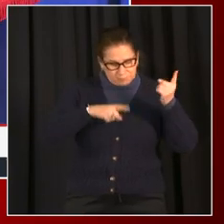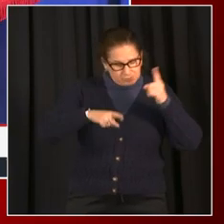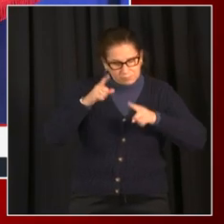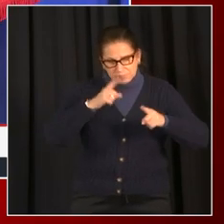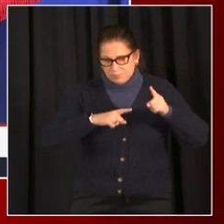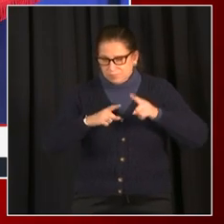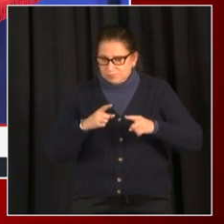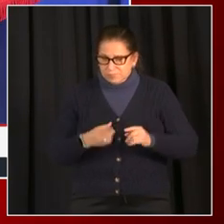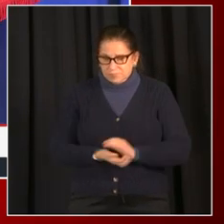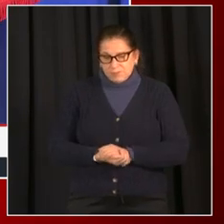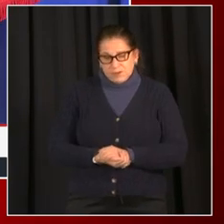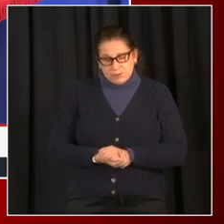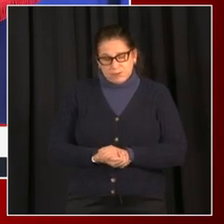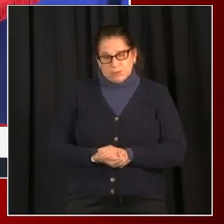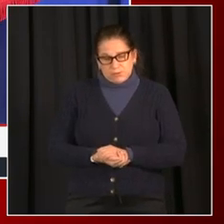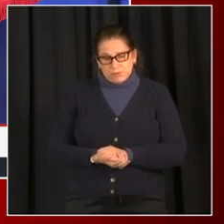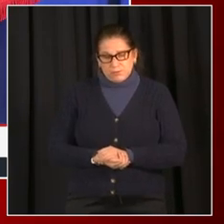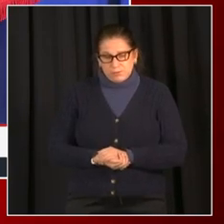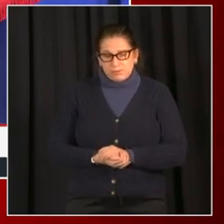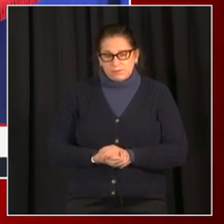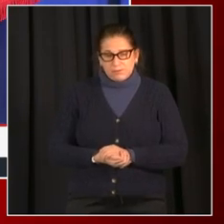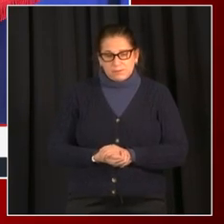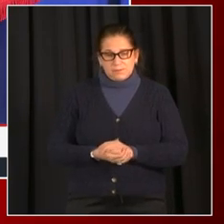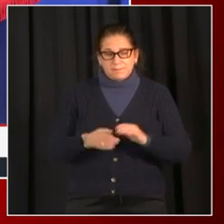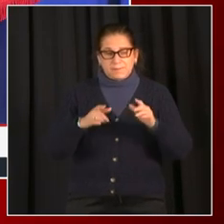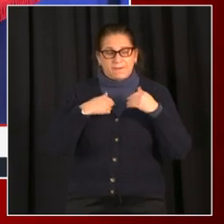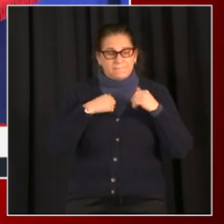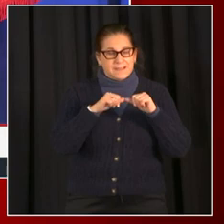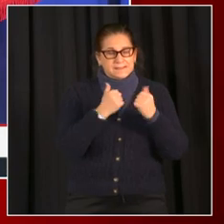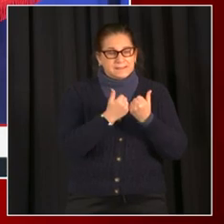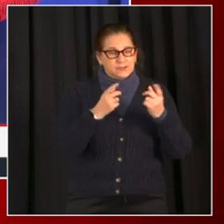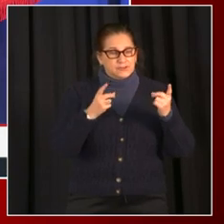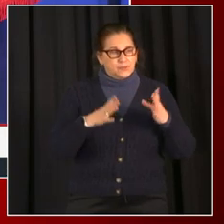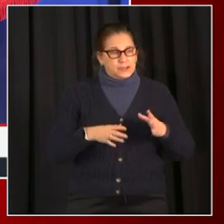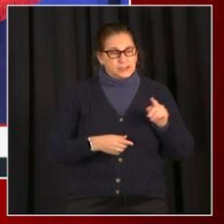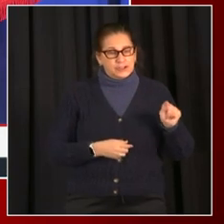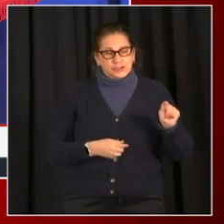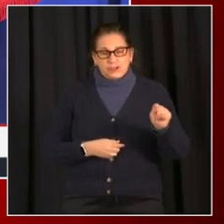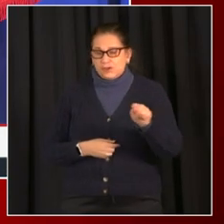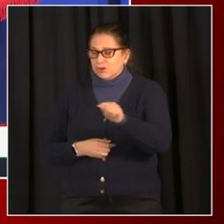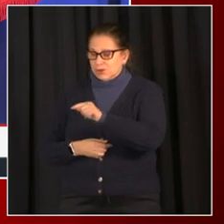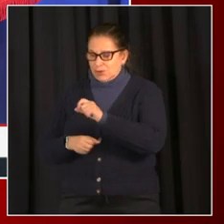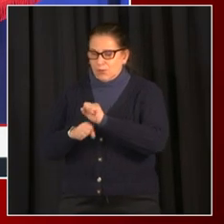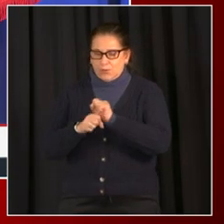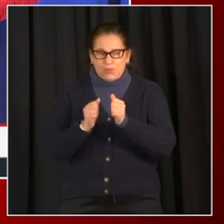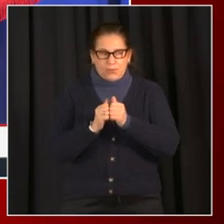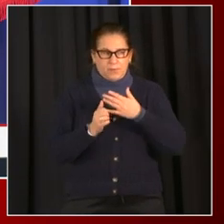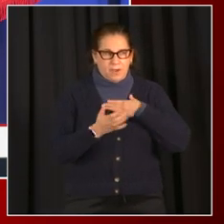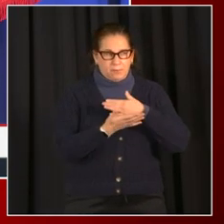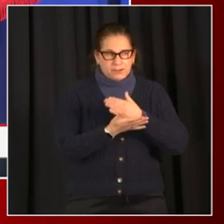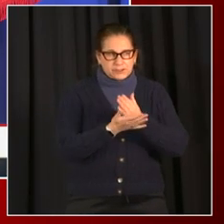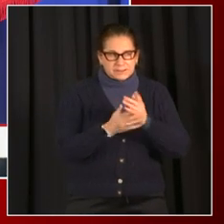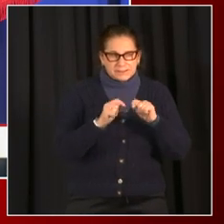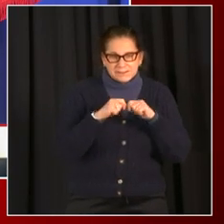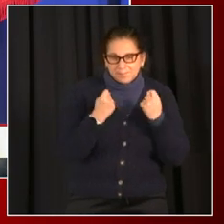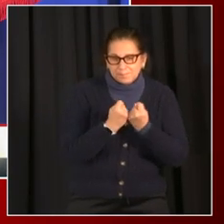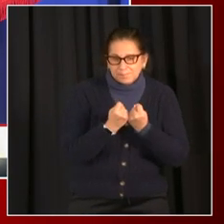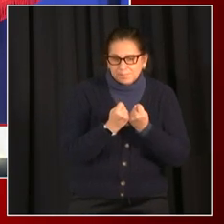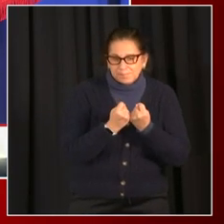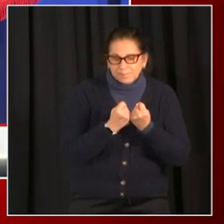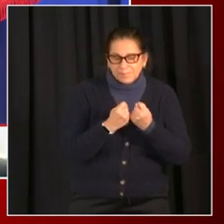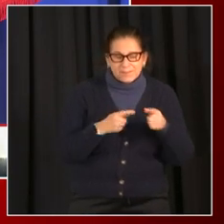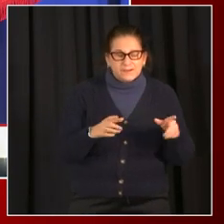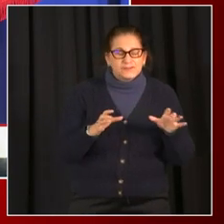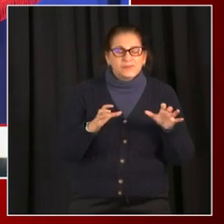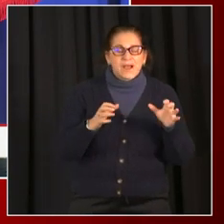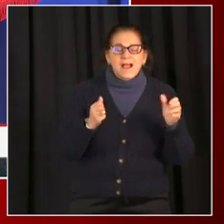My agency directors are working with my budget team on how they can do everything